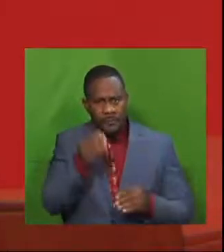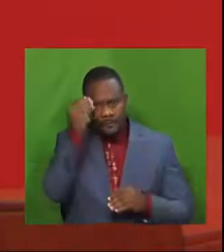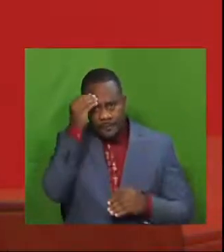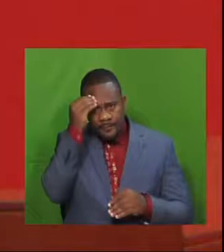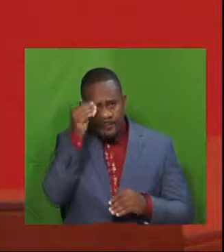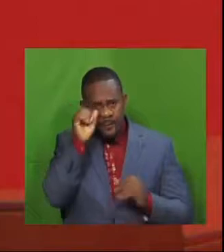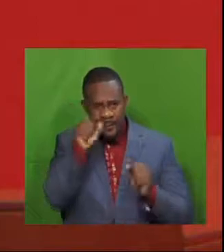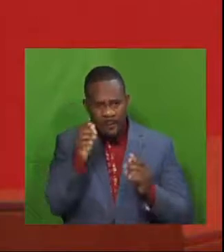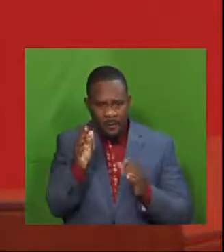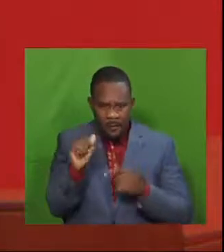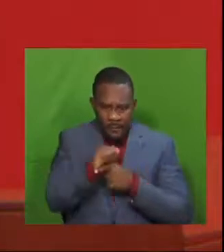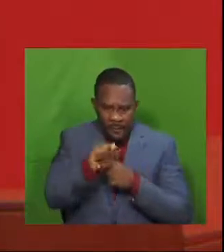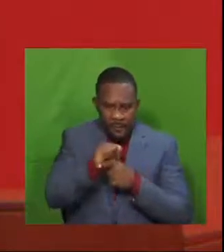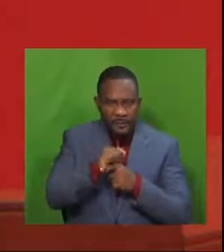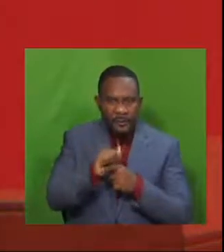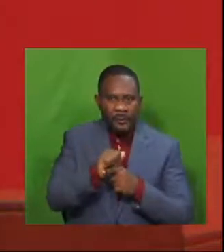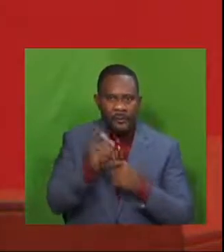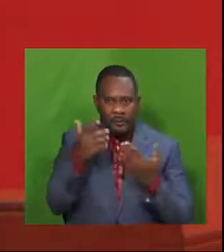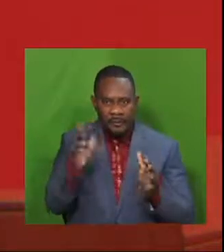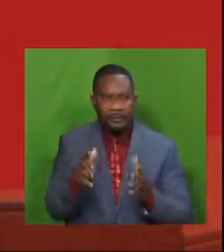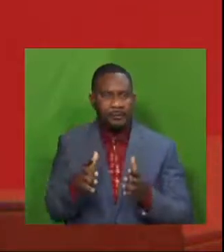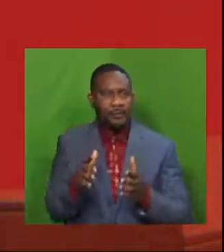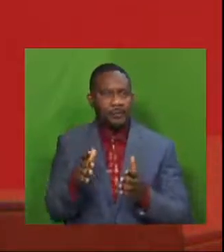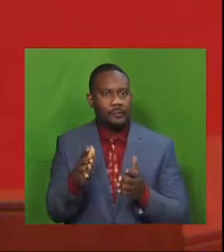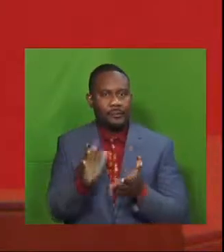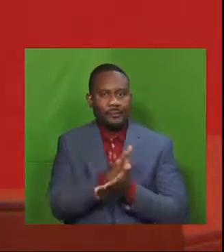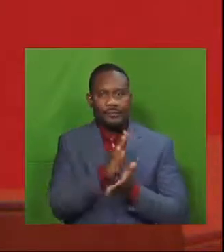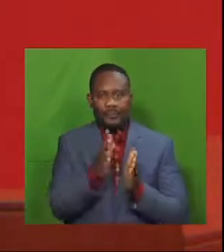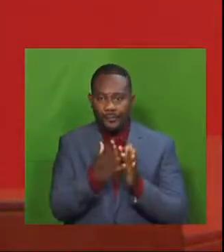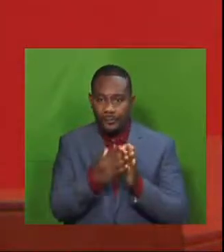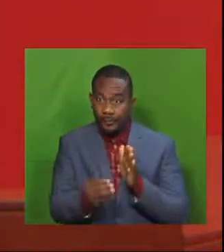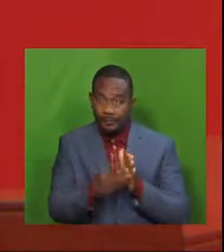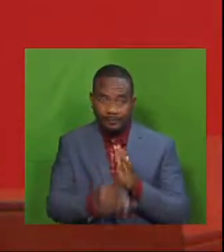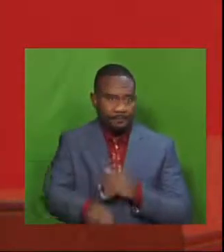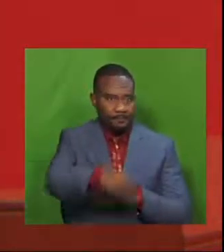that copies will be made available to members.